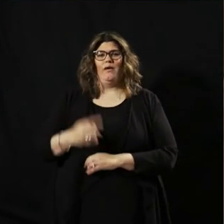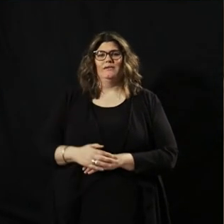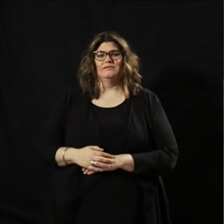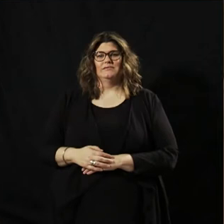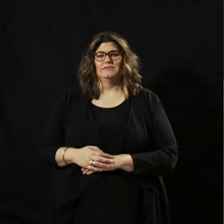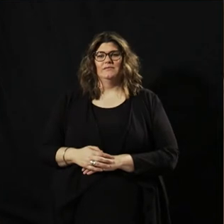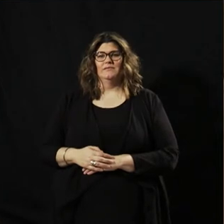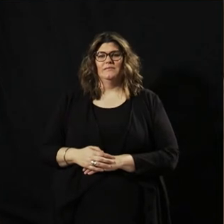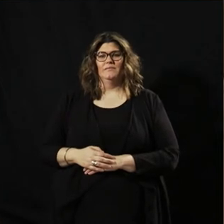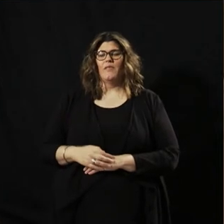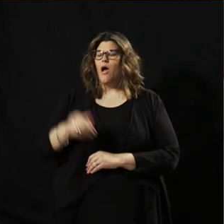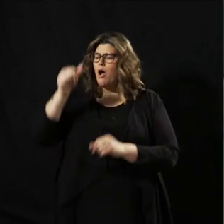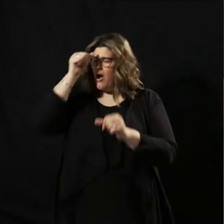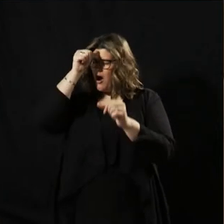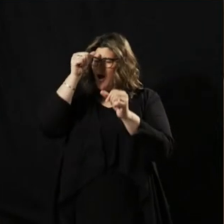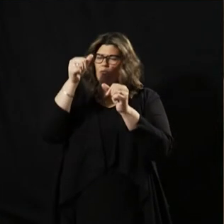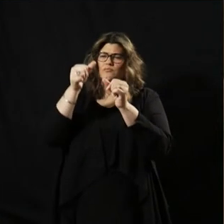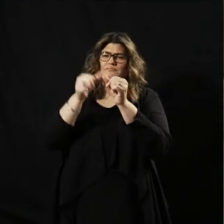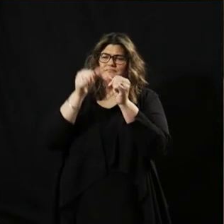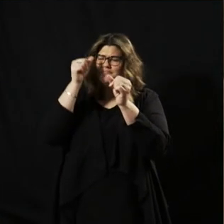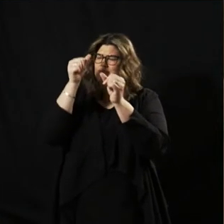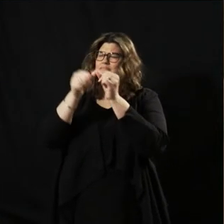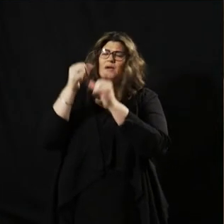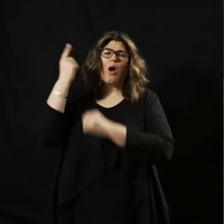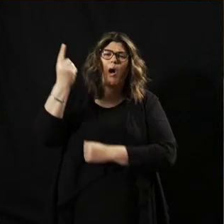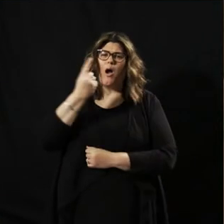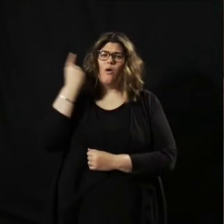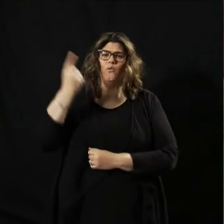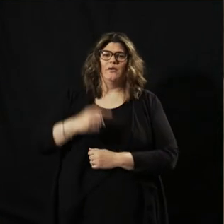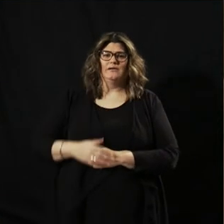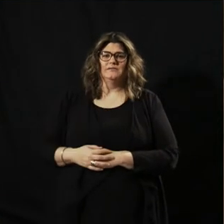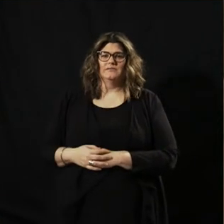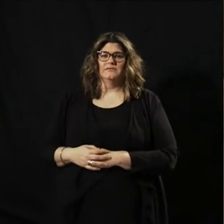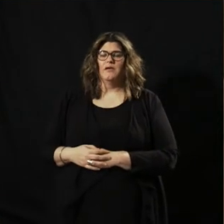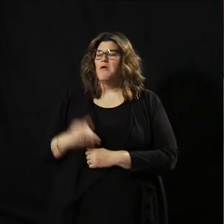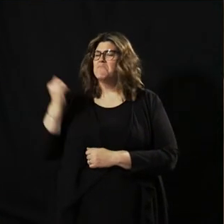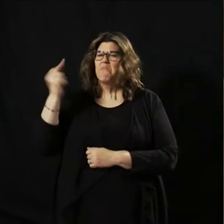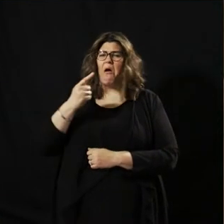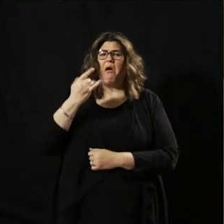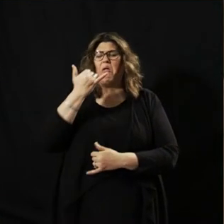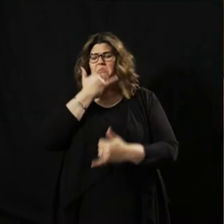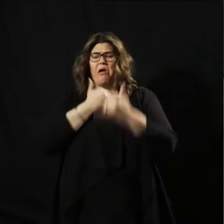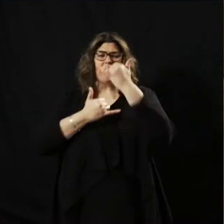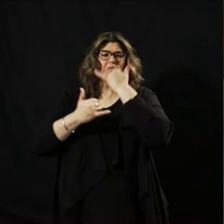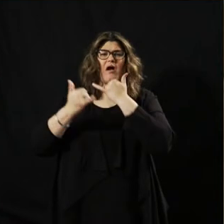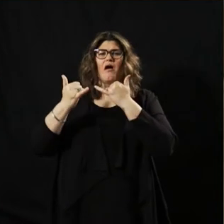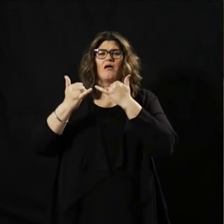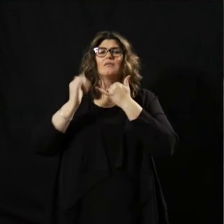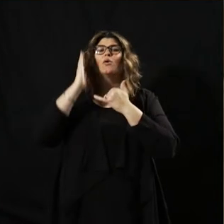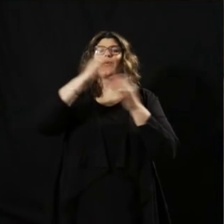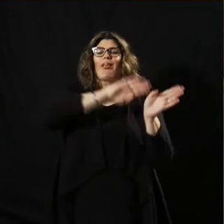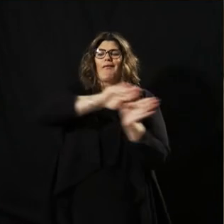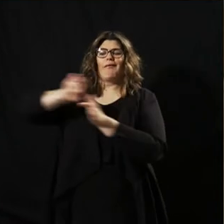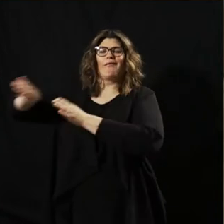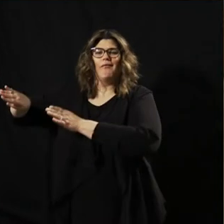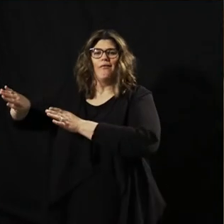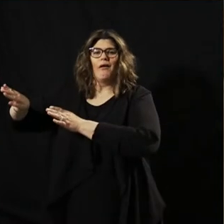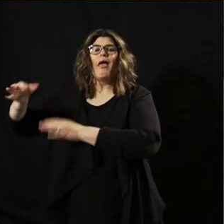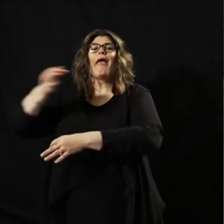scoundrel forsake his way, and the wicked man his thoughts. Let him turn to the Lord for